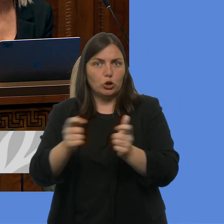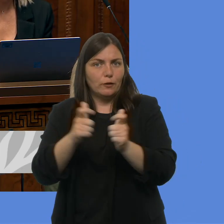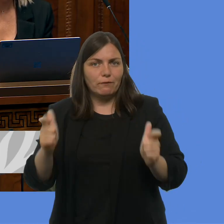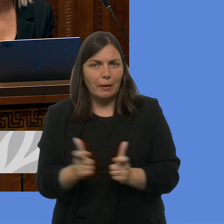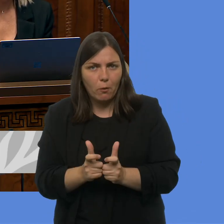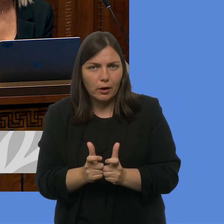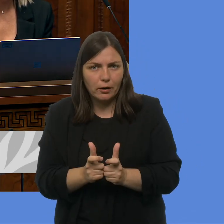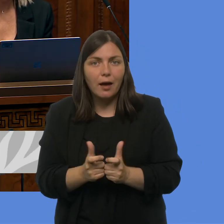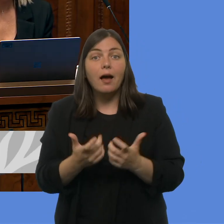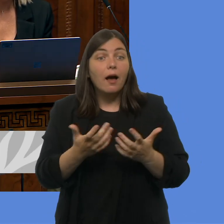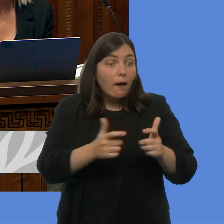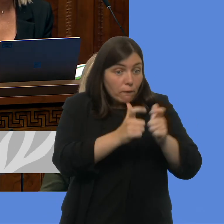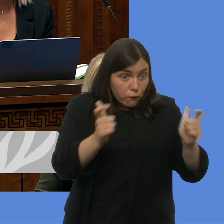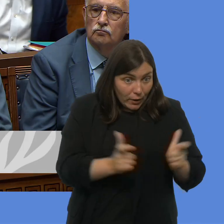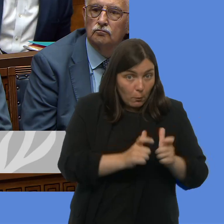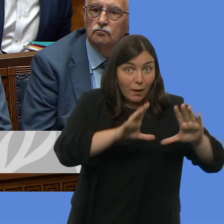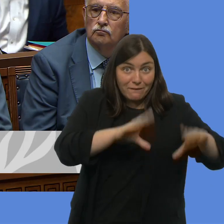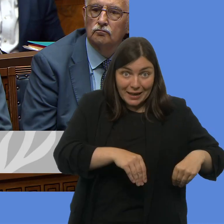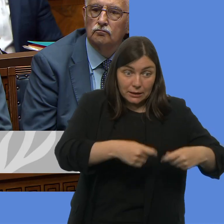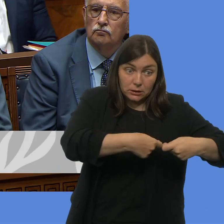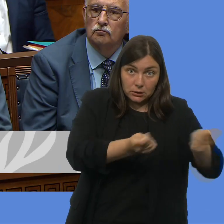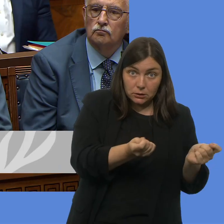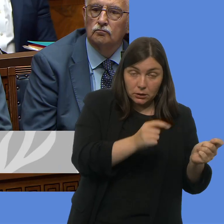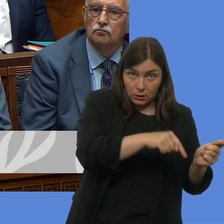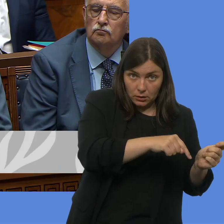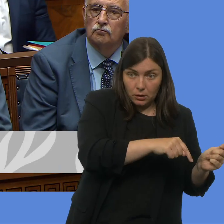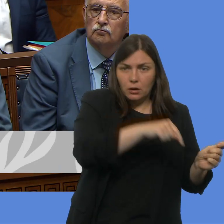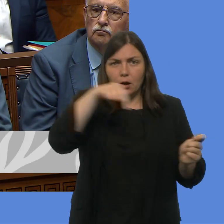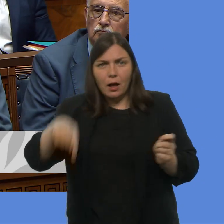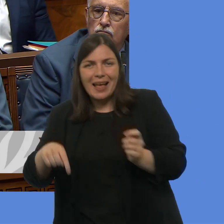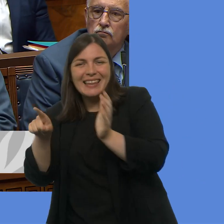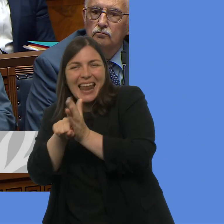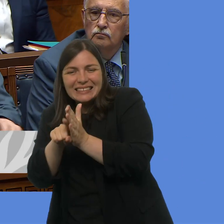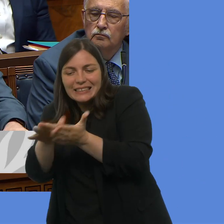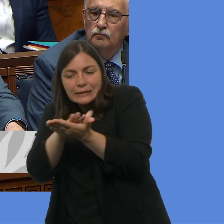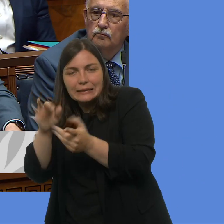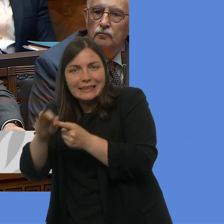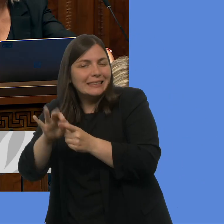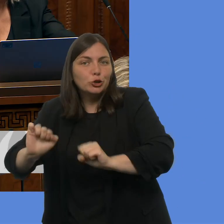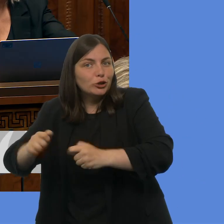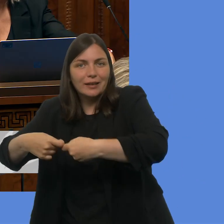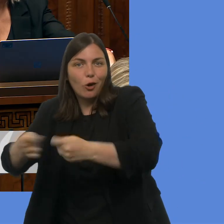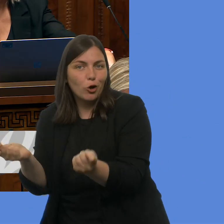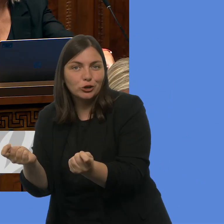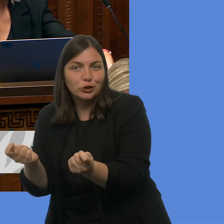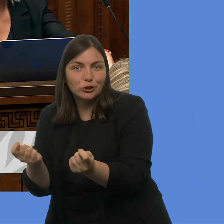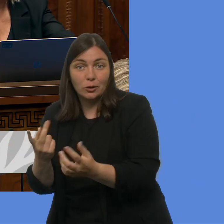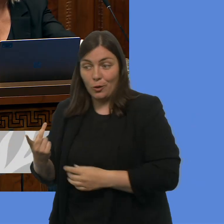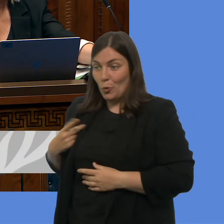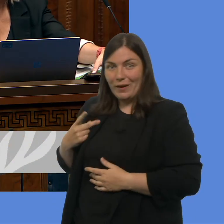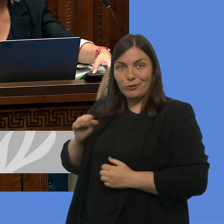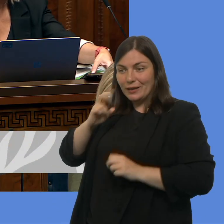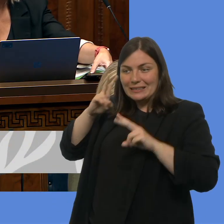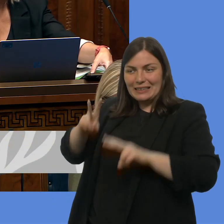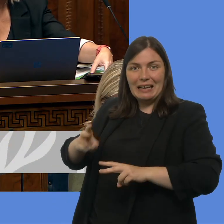period between that and actually seeing what a legislative text looks like in terms of the makeup of the body, the remit, how it operates. We still haven't had sight of that. I don't